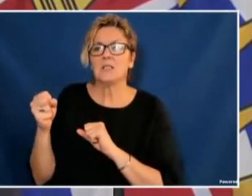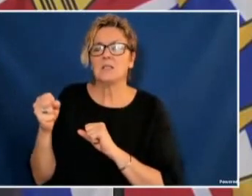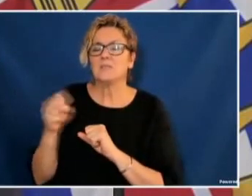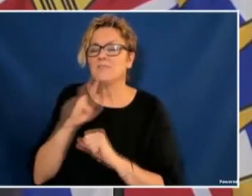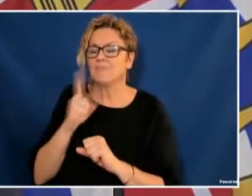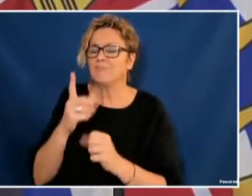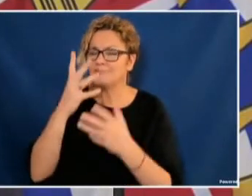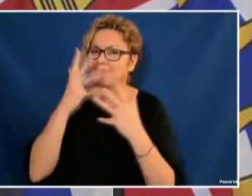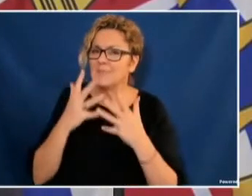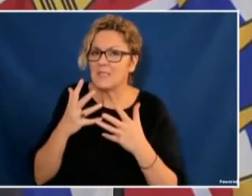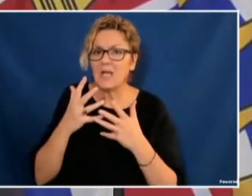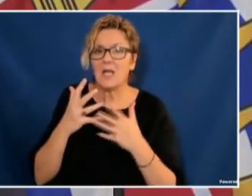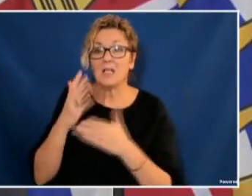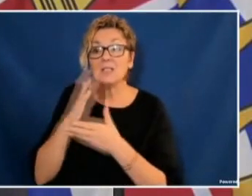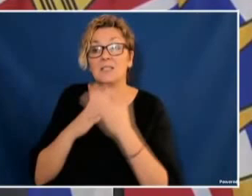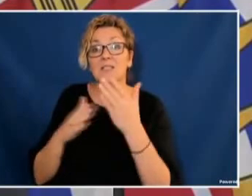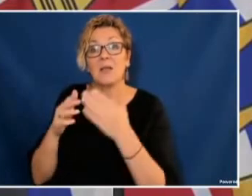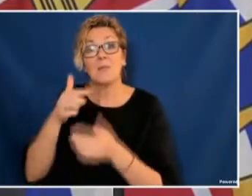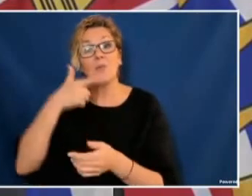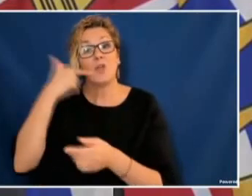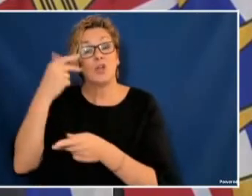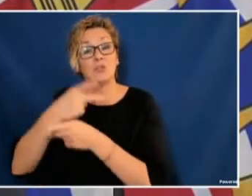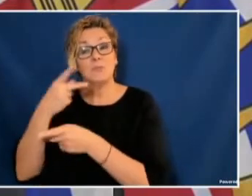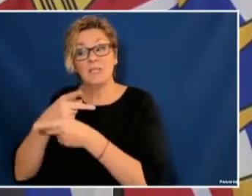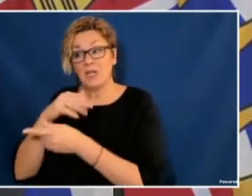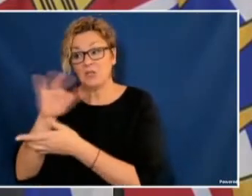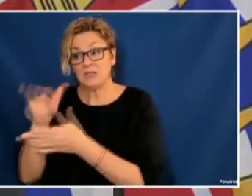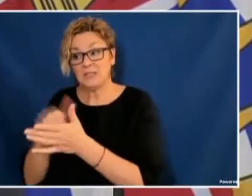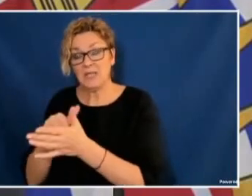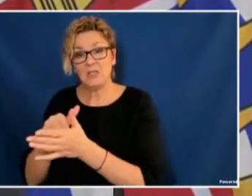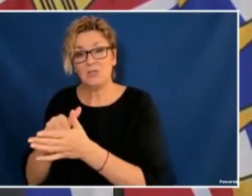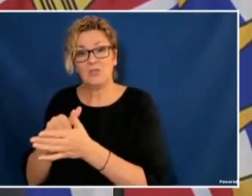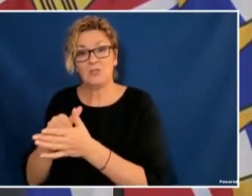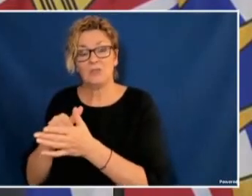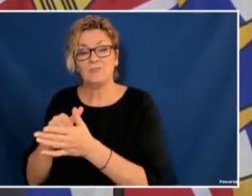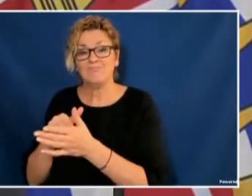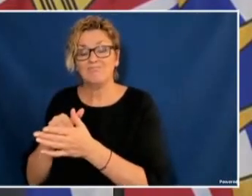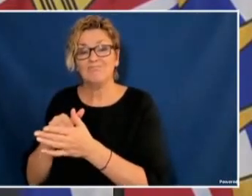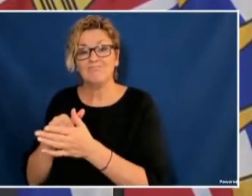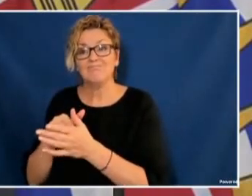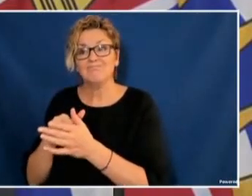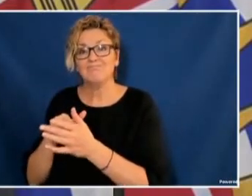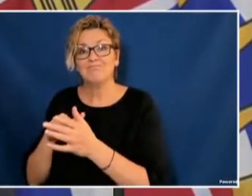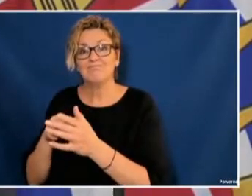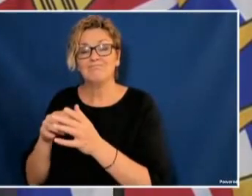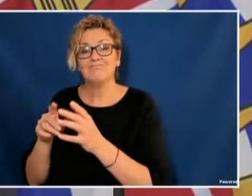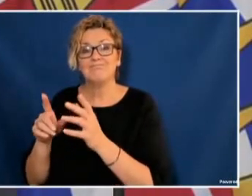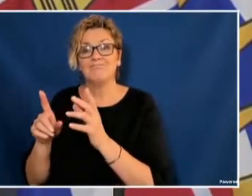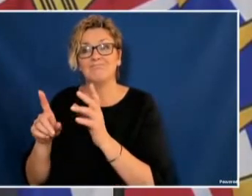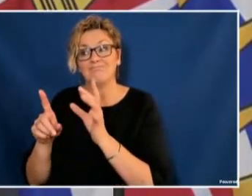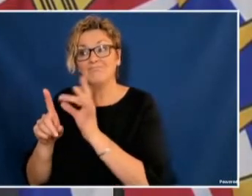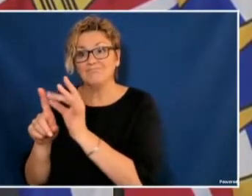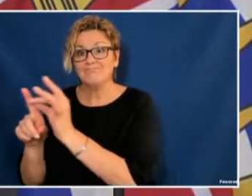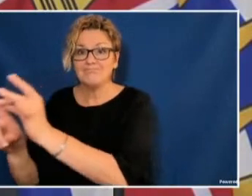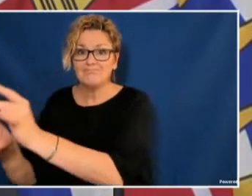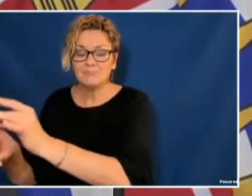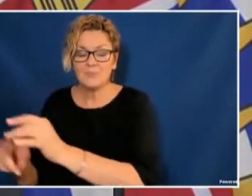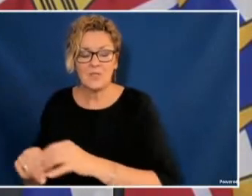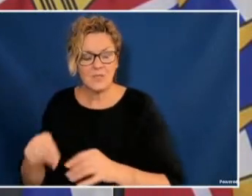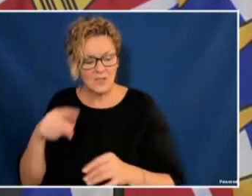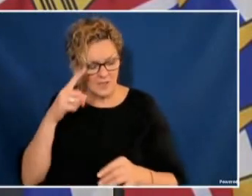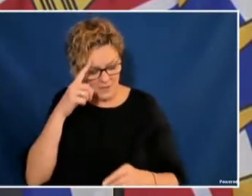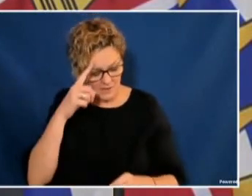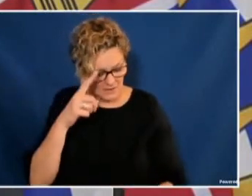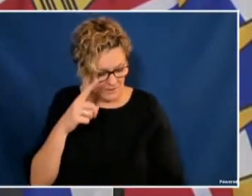weekend were people who were in hospital, some of them in ICU. Most of the people who died this weekend were people